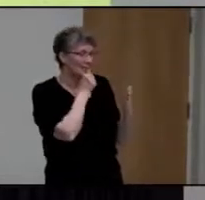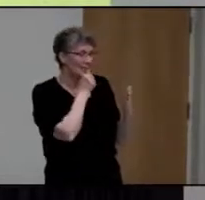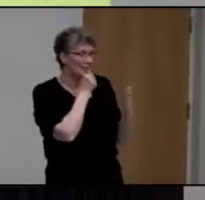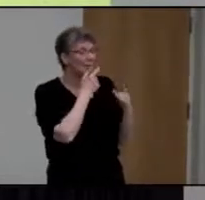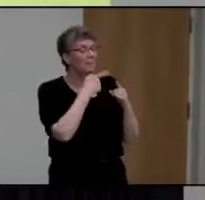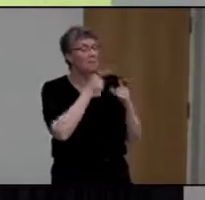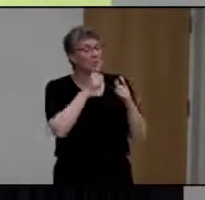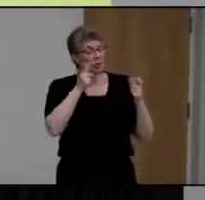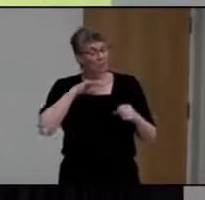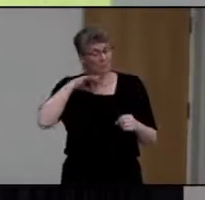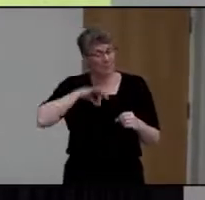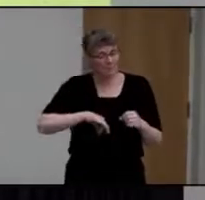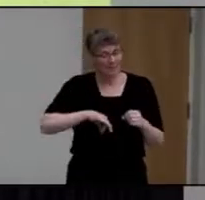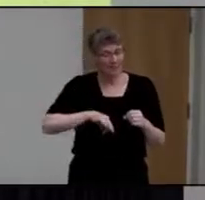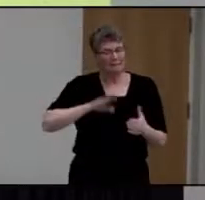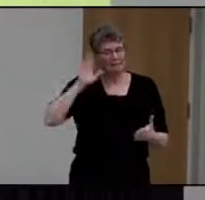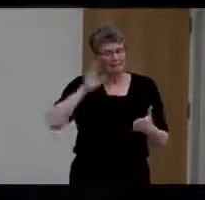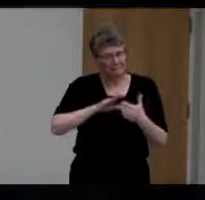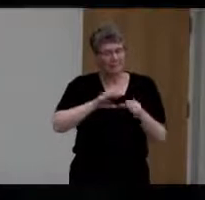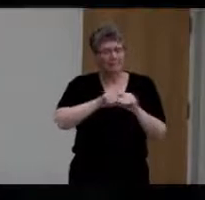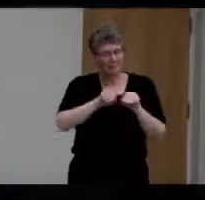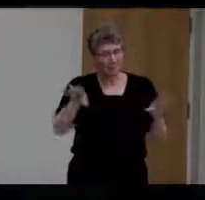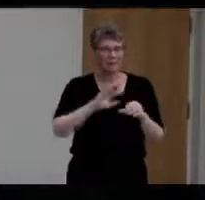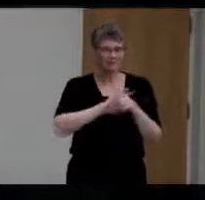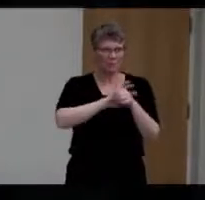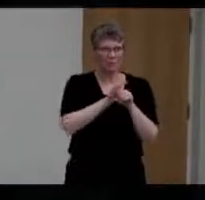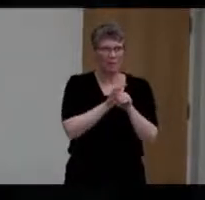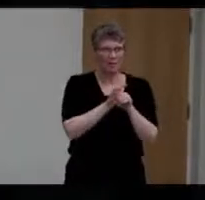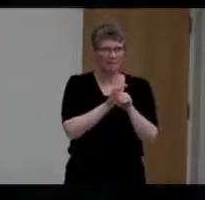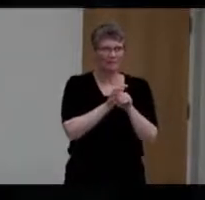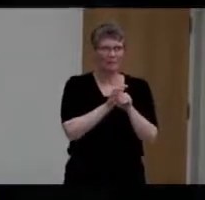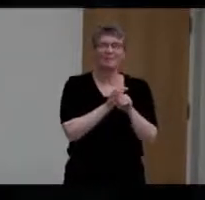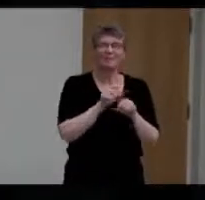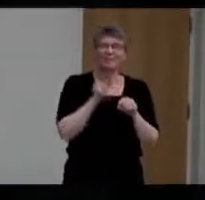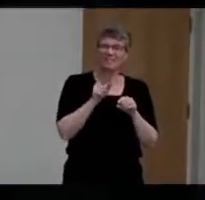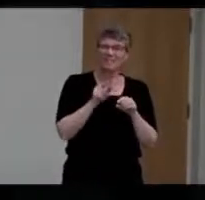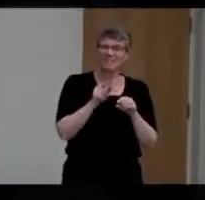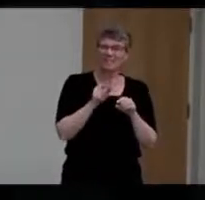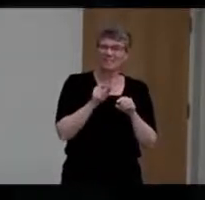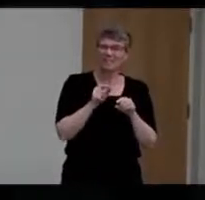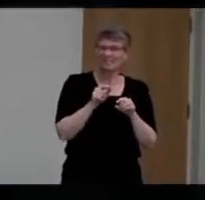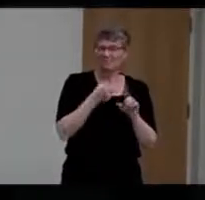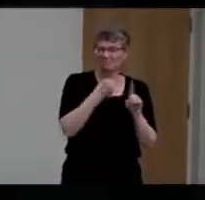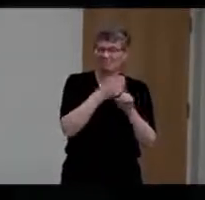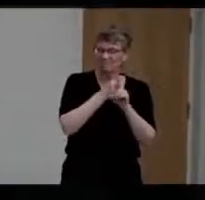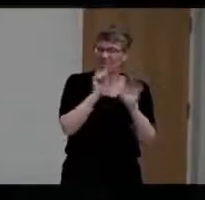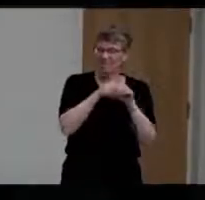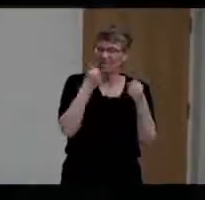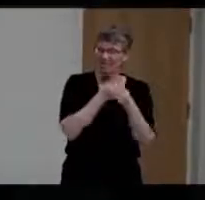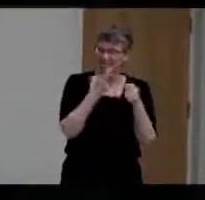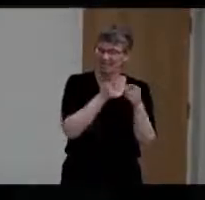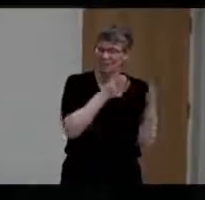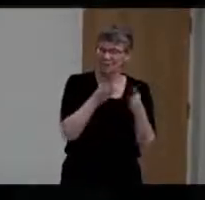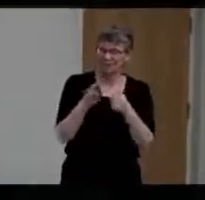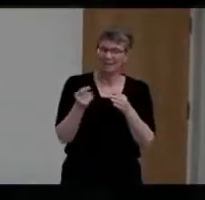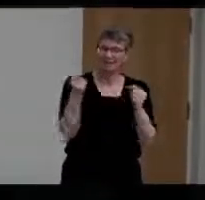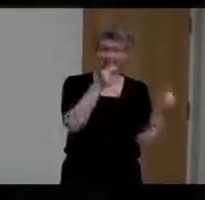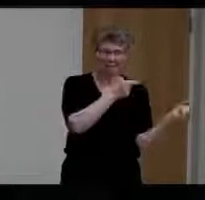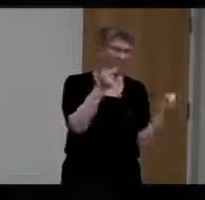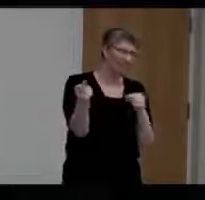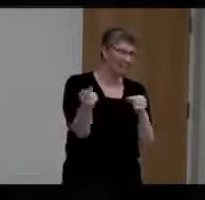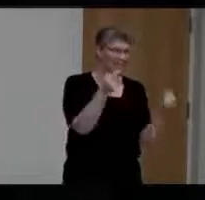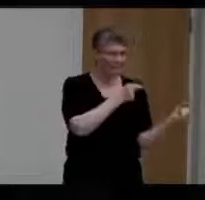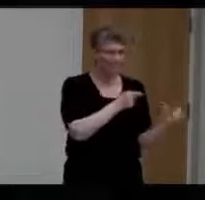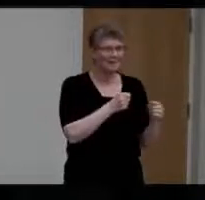of a pandemic that's impacting a society in major ways. Right? I mean, there's this constant debate. Before we go any further, I do want to